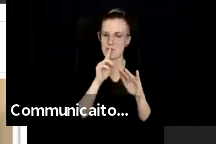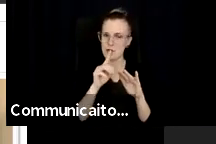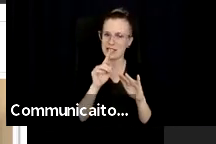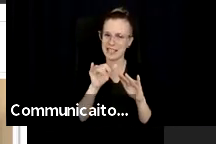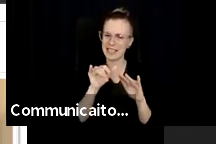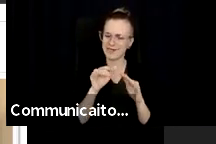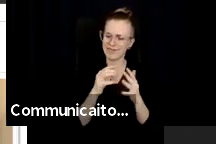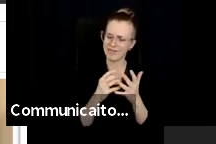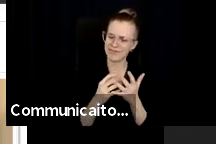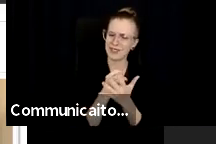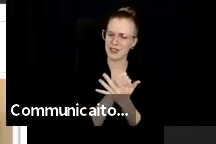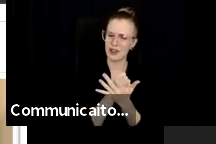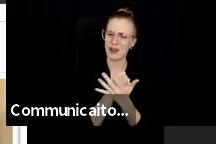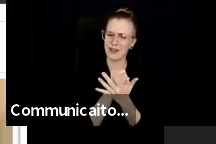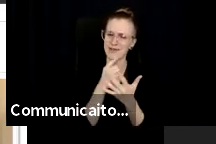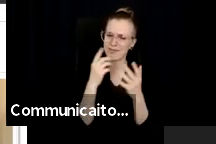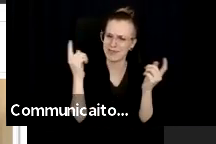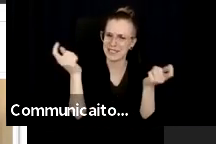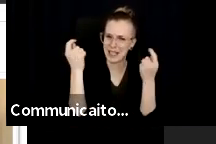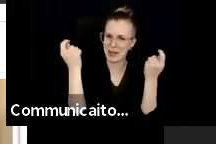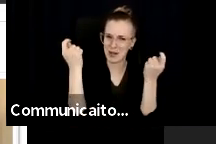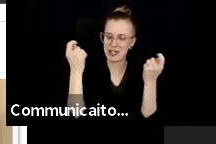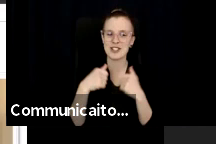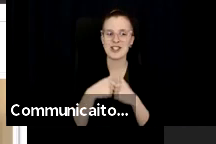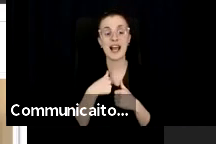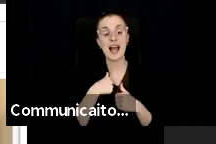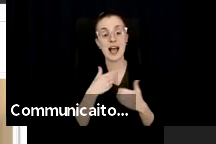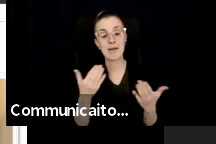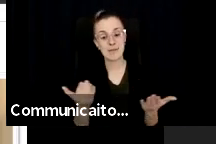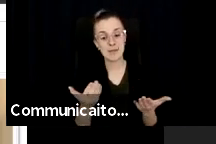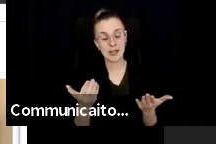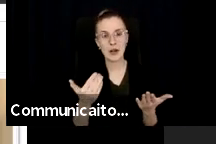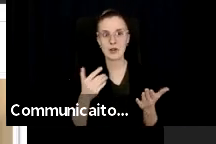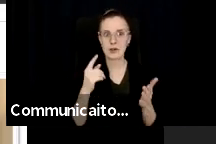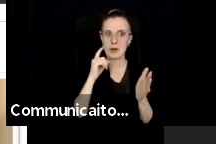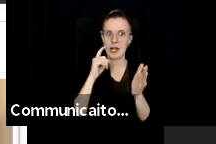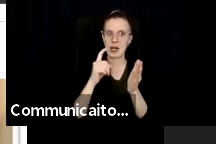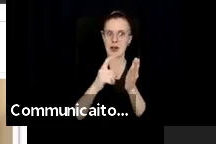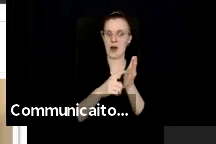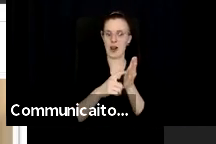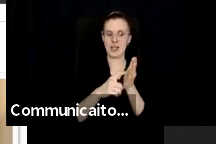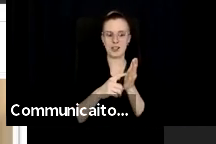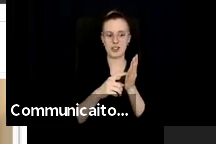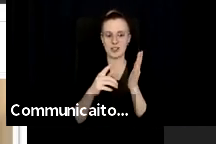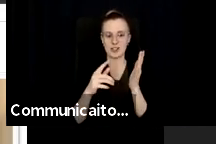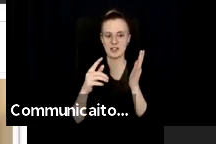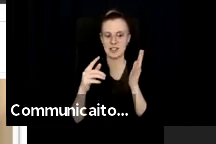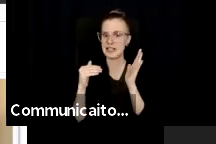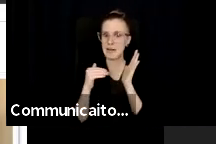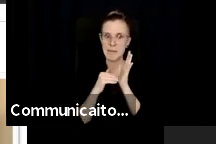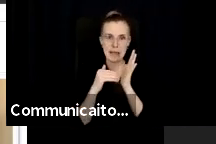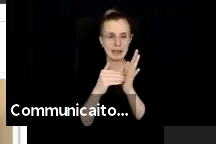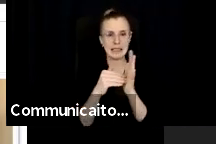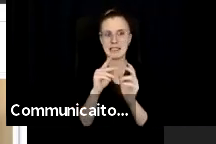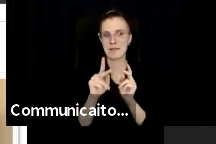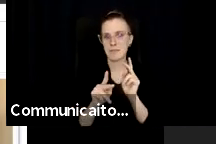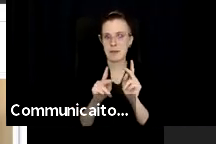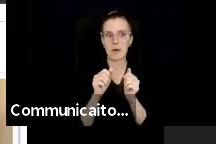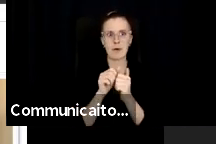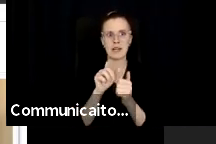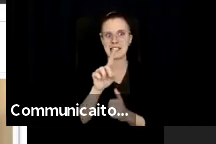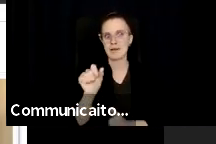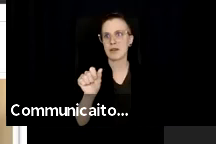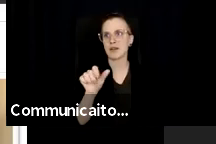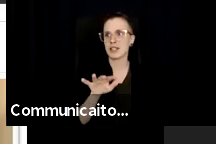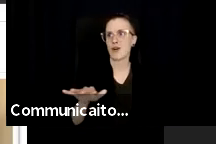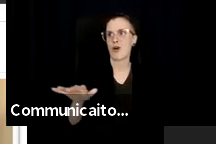celebration. I am here to acknowledge the millions of people with disabilities across the nation that